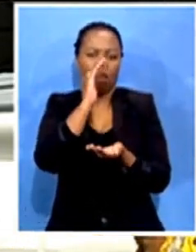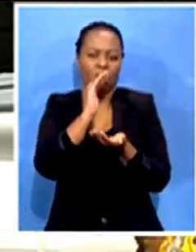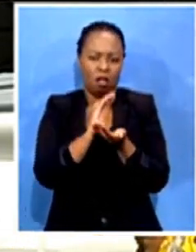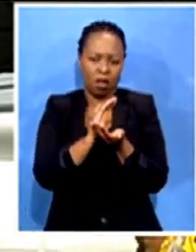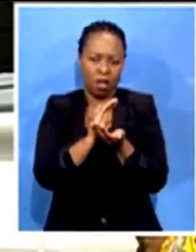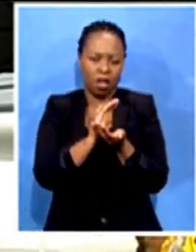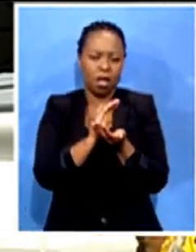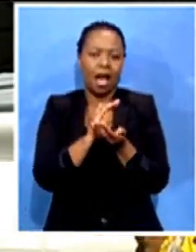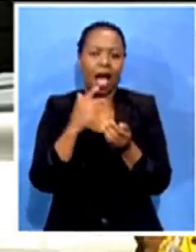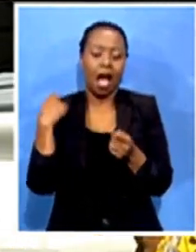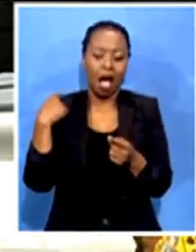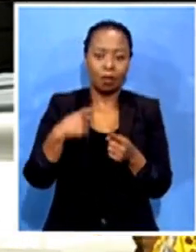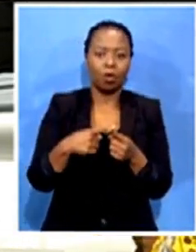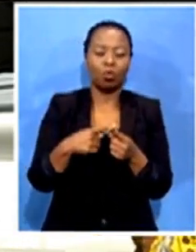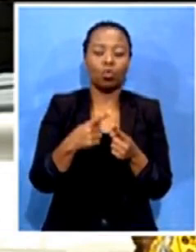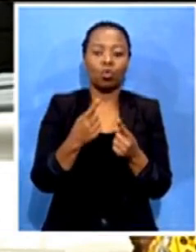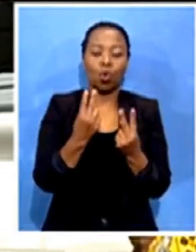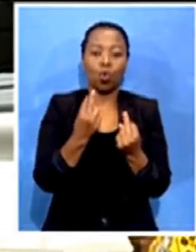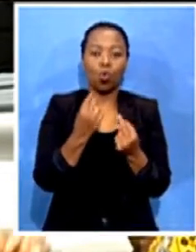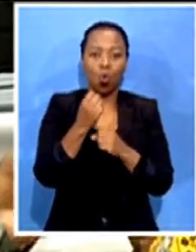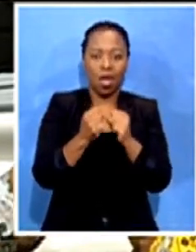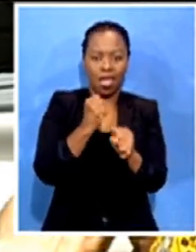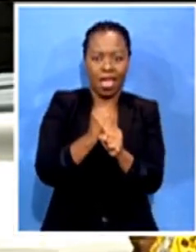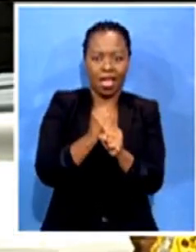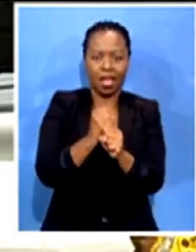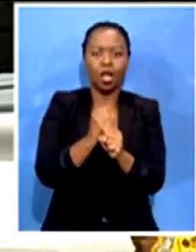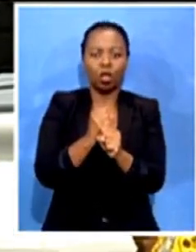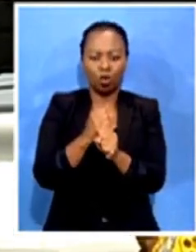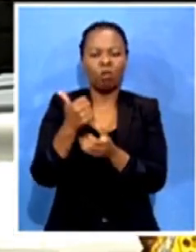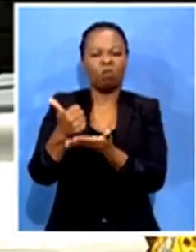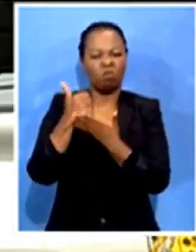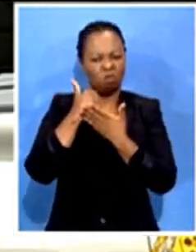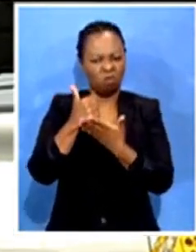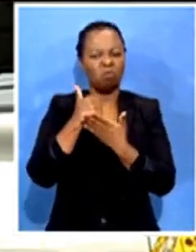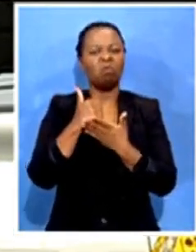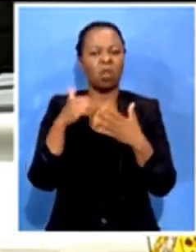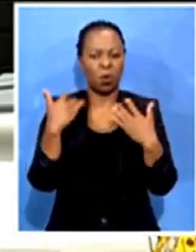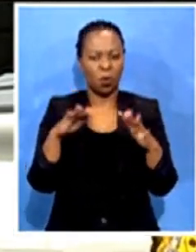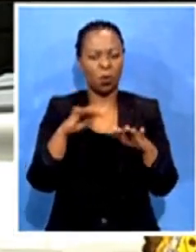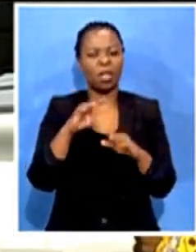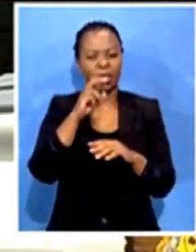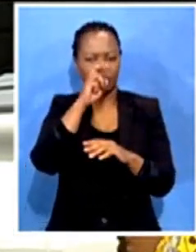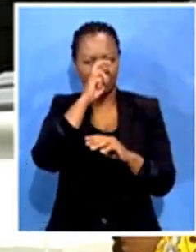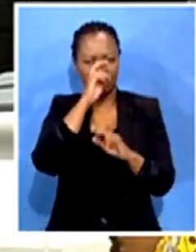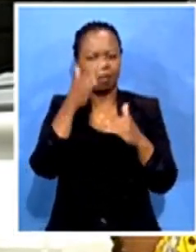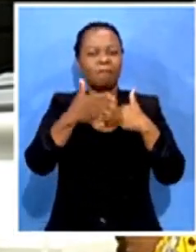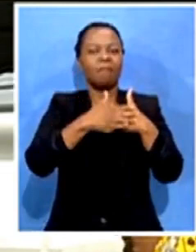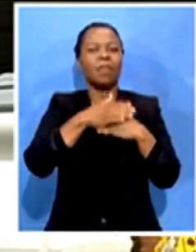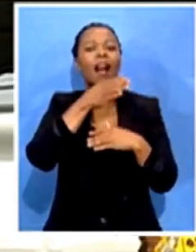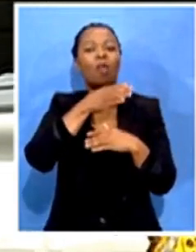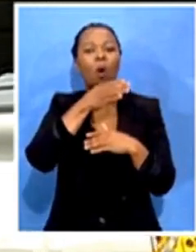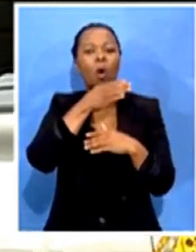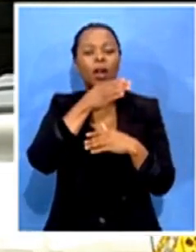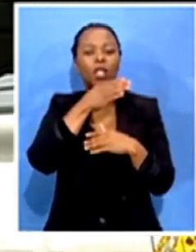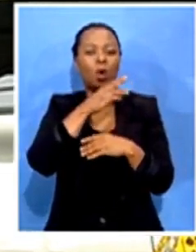deal with the restrictions on alcohol. A lot of our trauma beds were vacant.